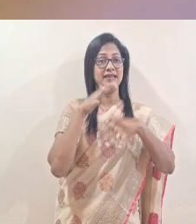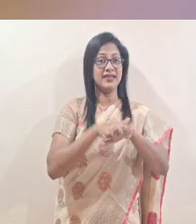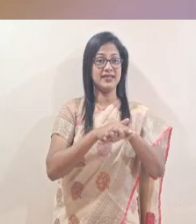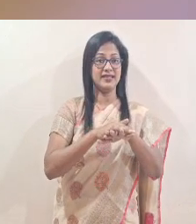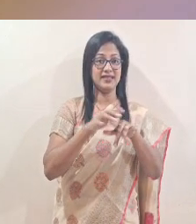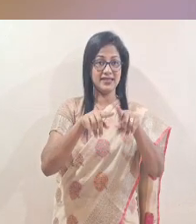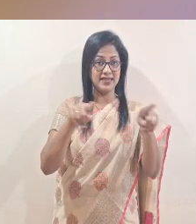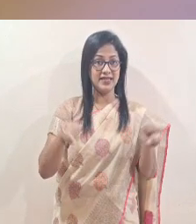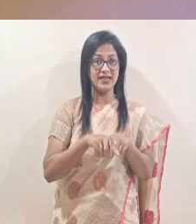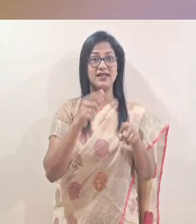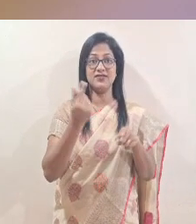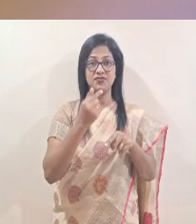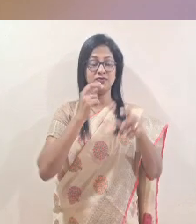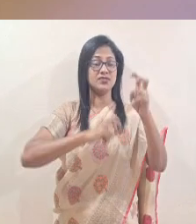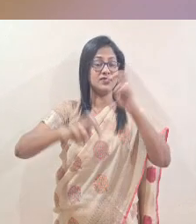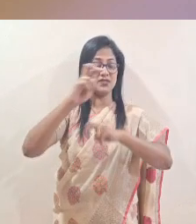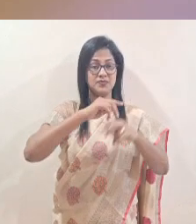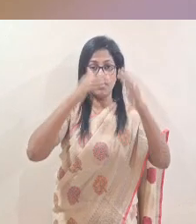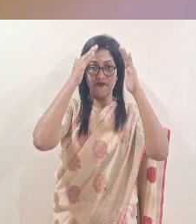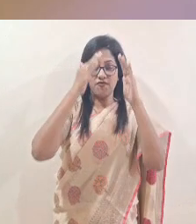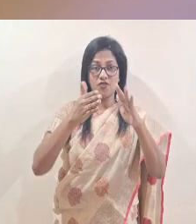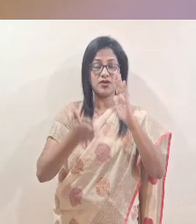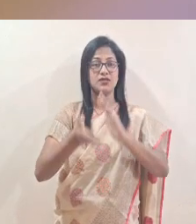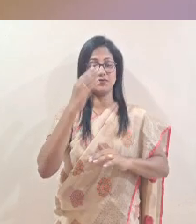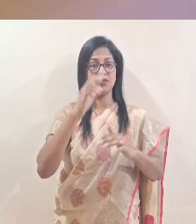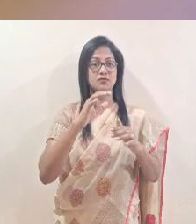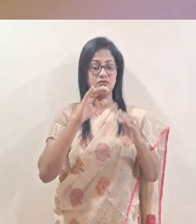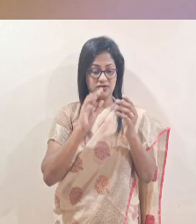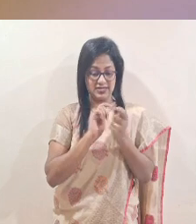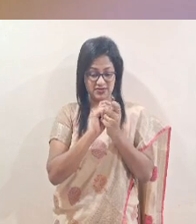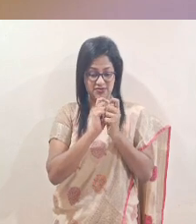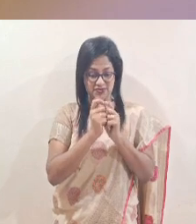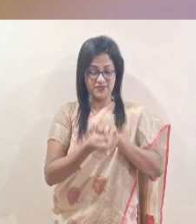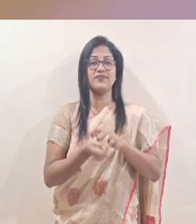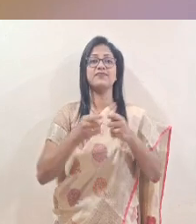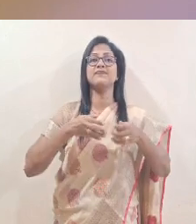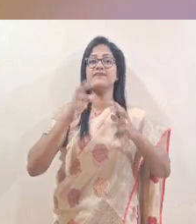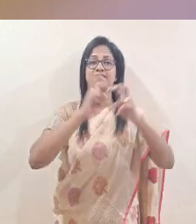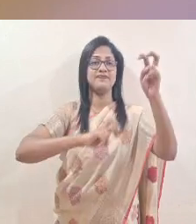broad term. So I will be focusing on mainly quantification of the transport networks.